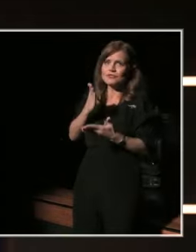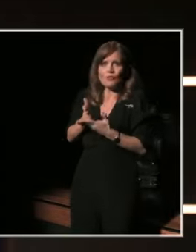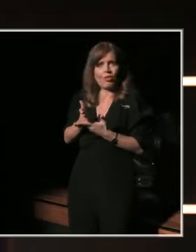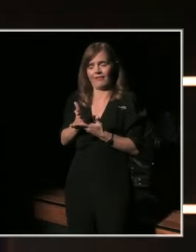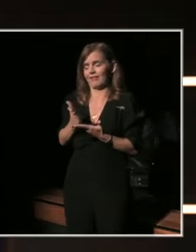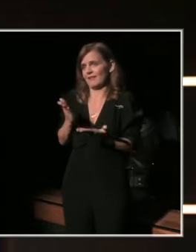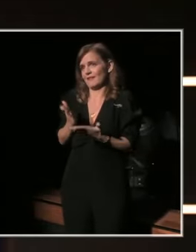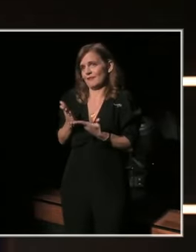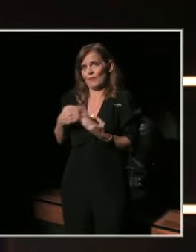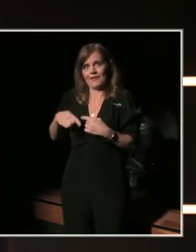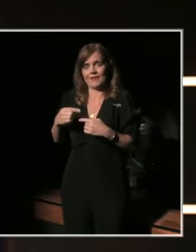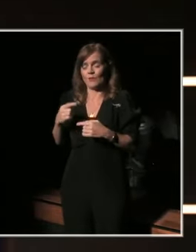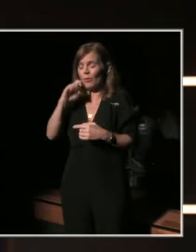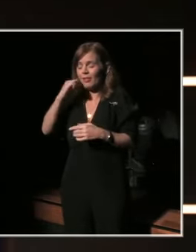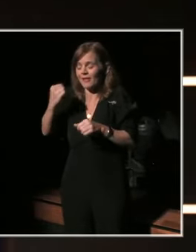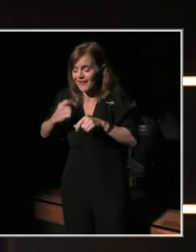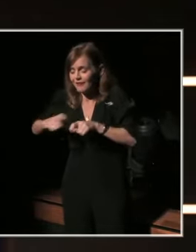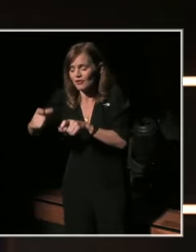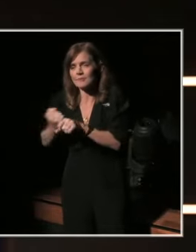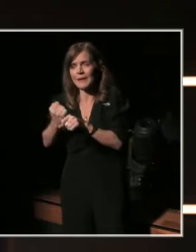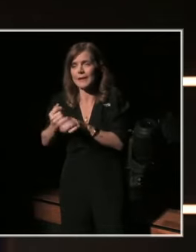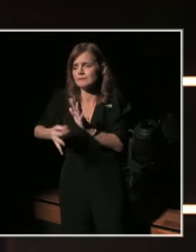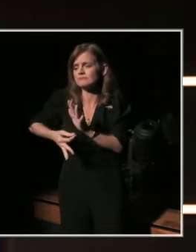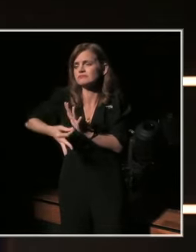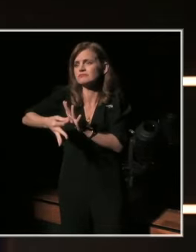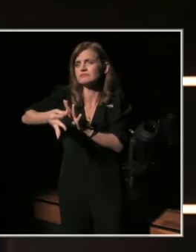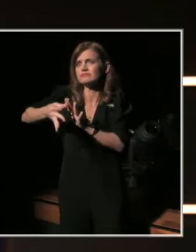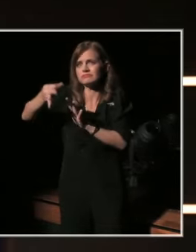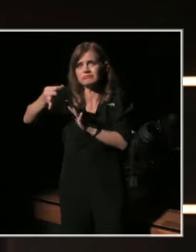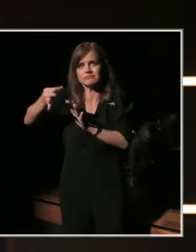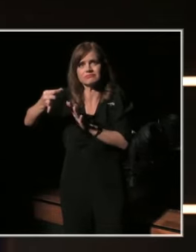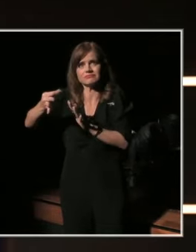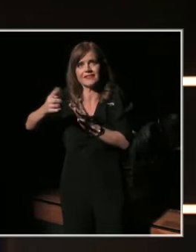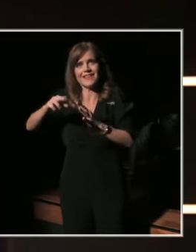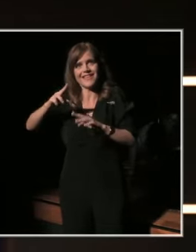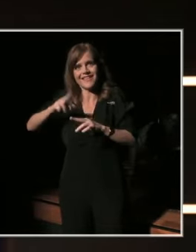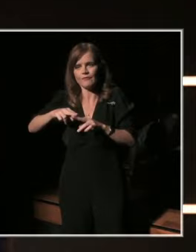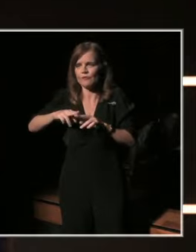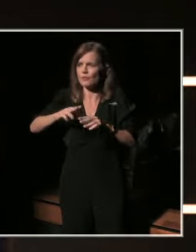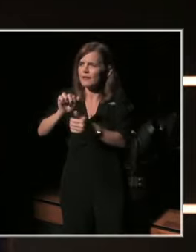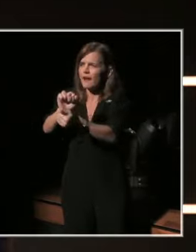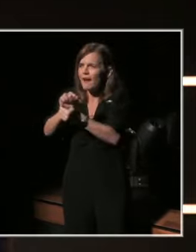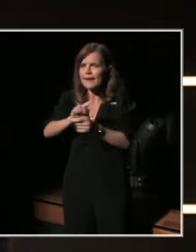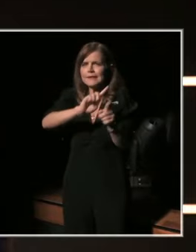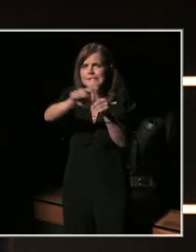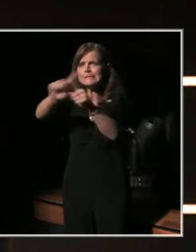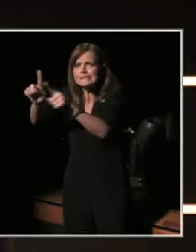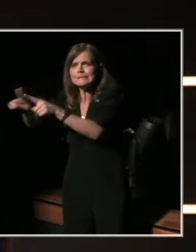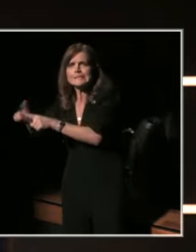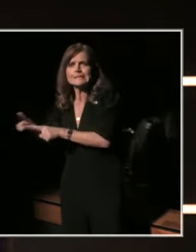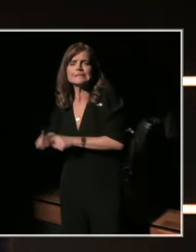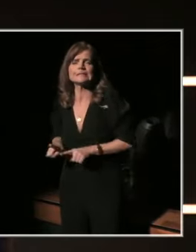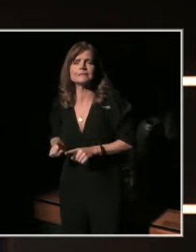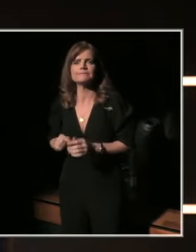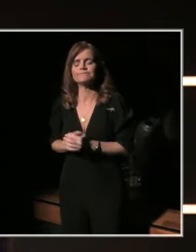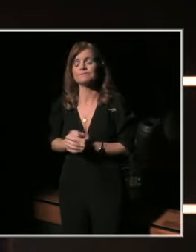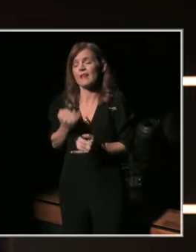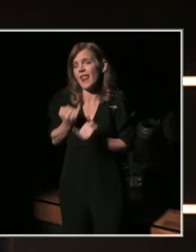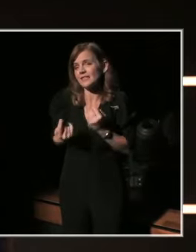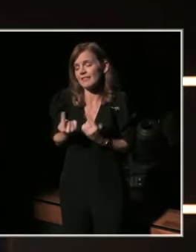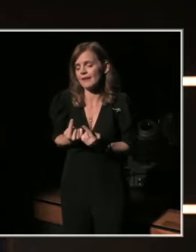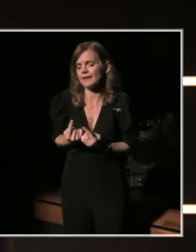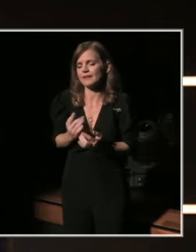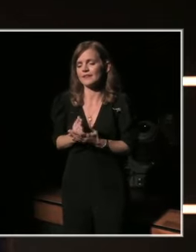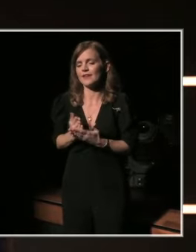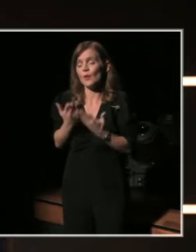better programs and our craft continues to progress. One last thing, we're really open